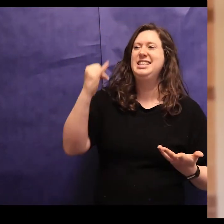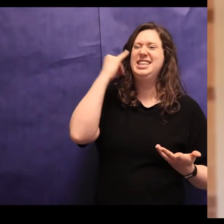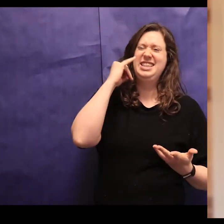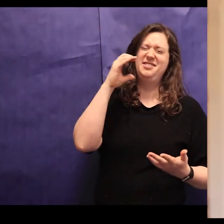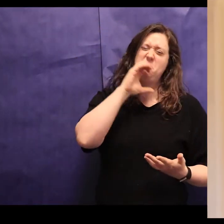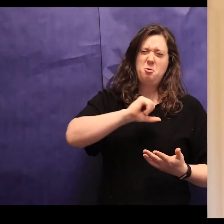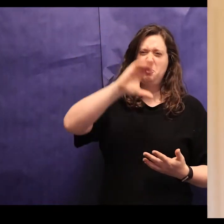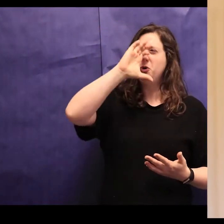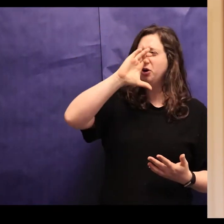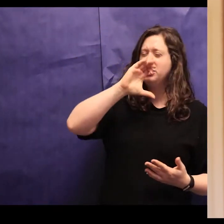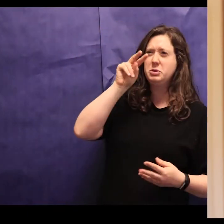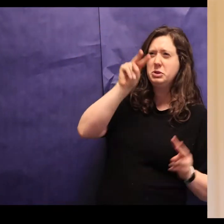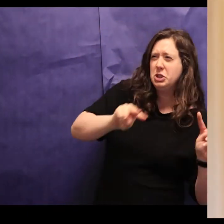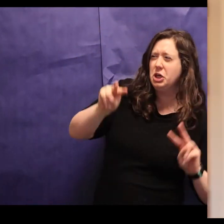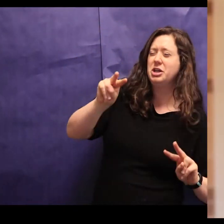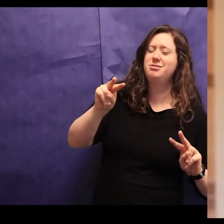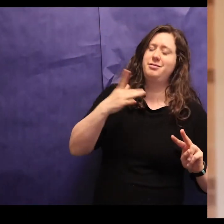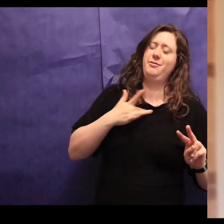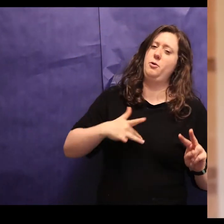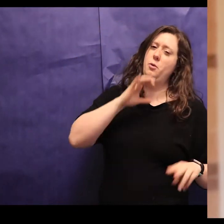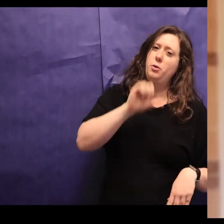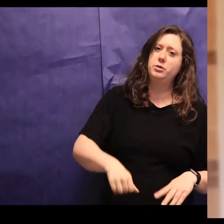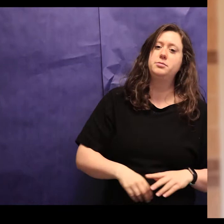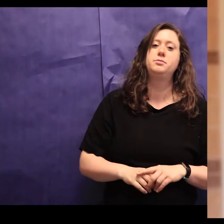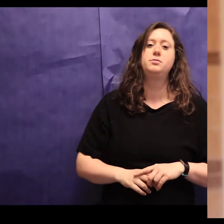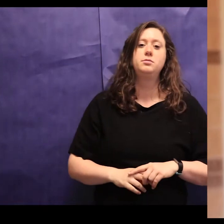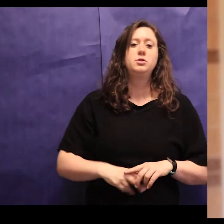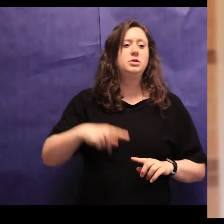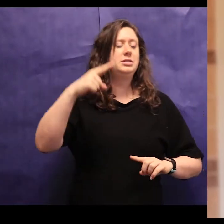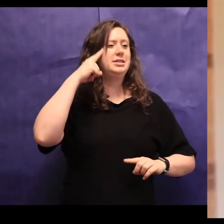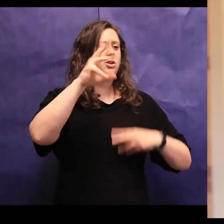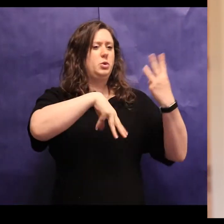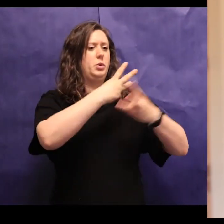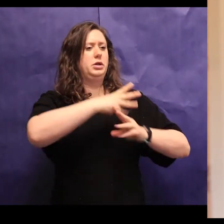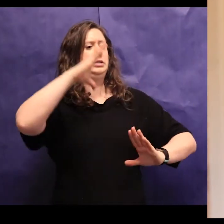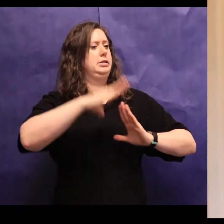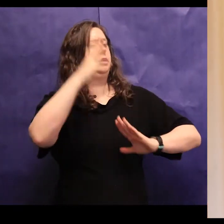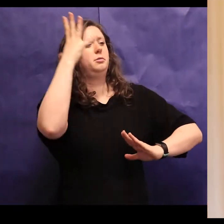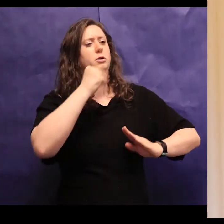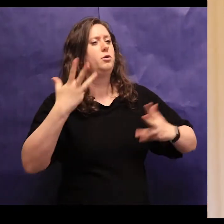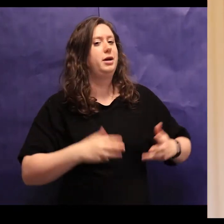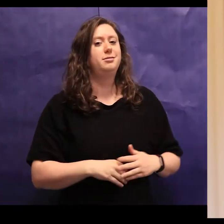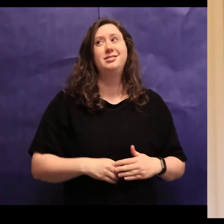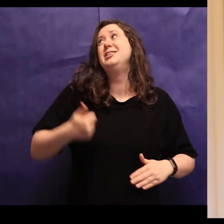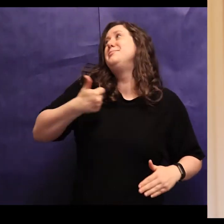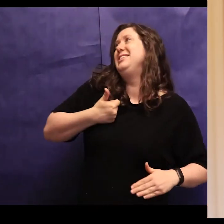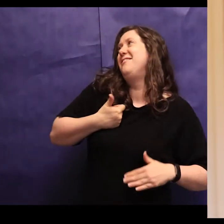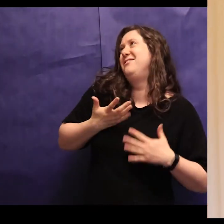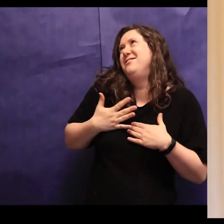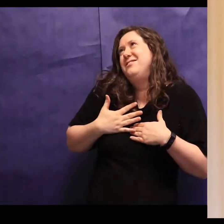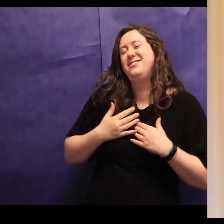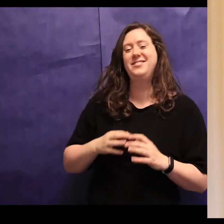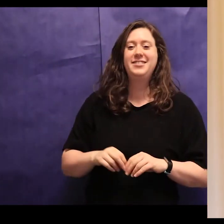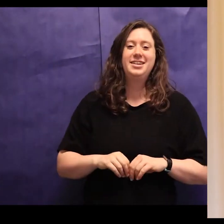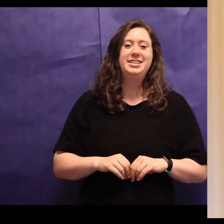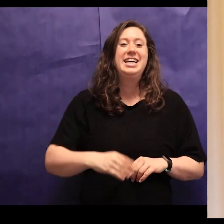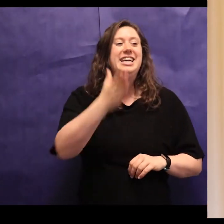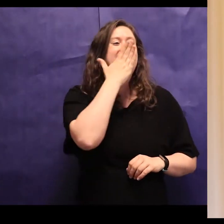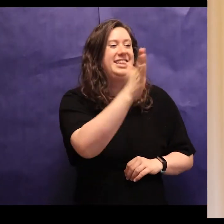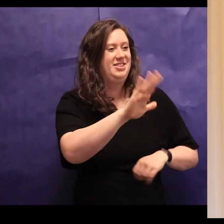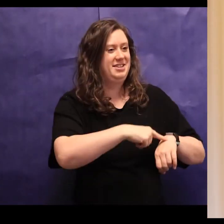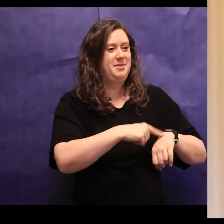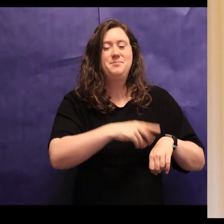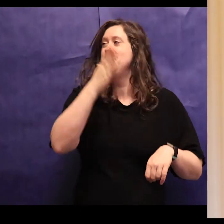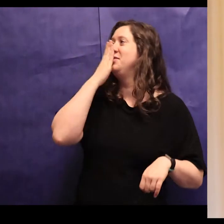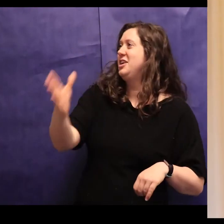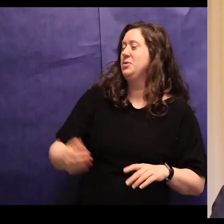Looking at old cartoons I used to watch. What do you think is the most beautiful thing in the world? Myself. Thank